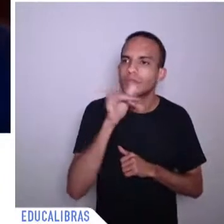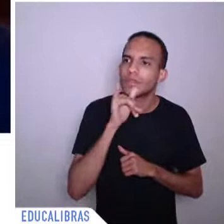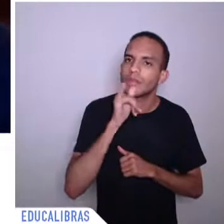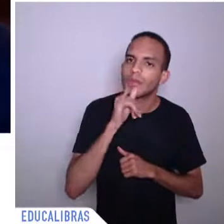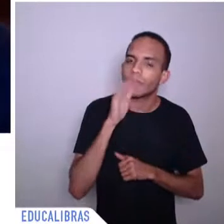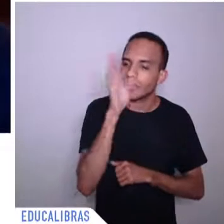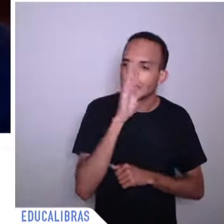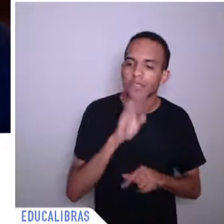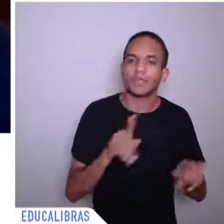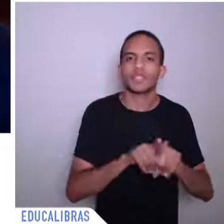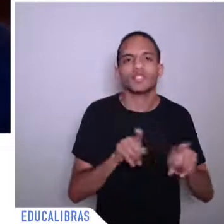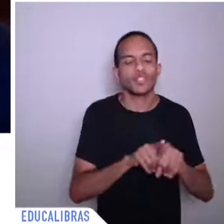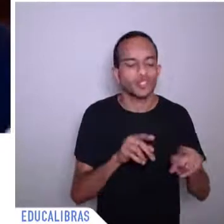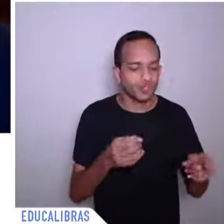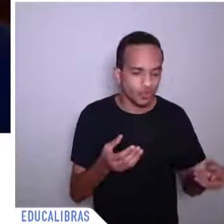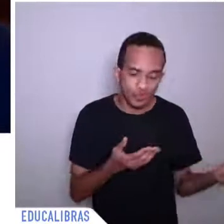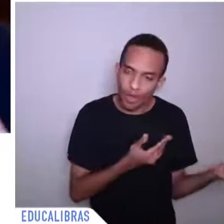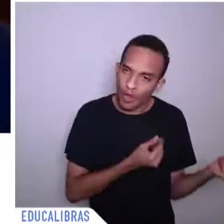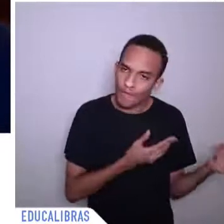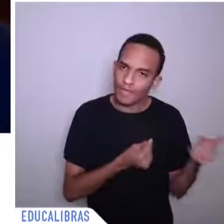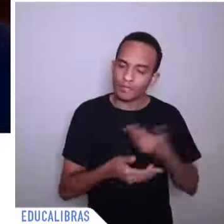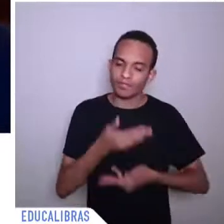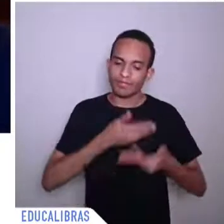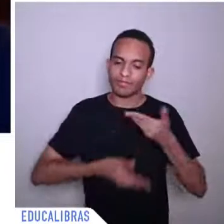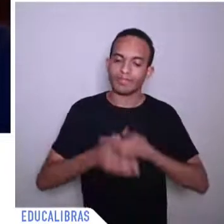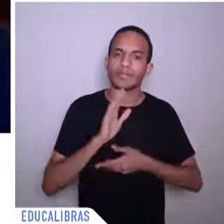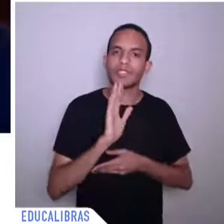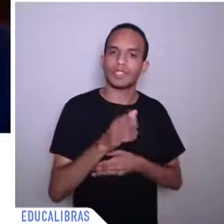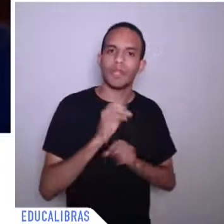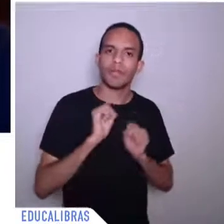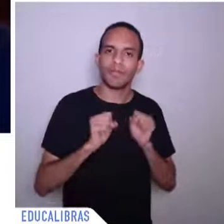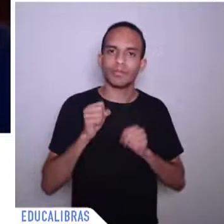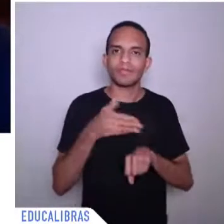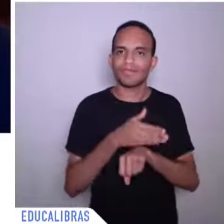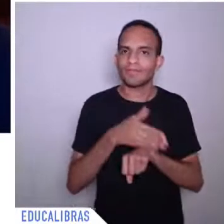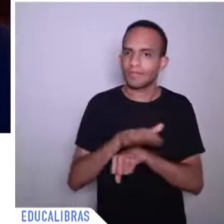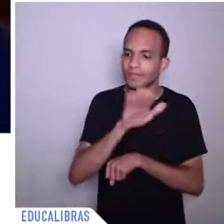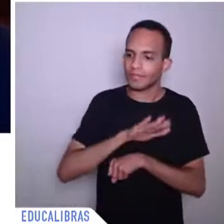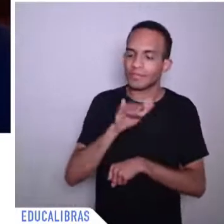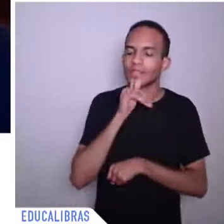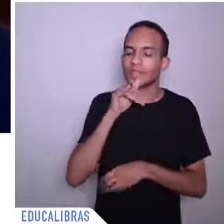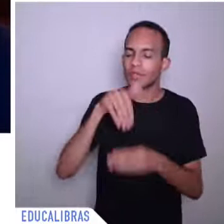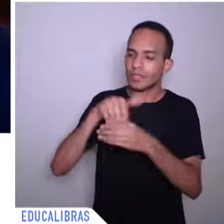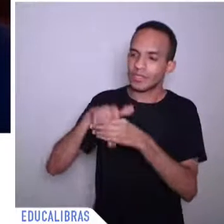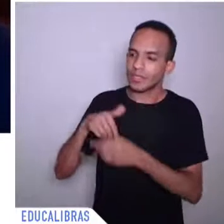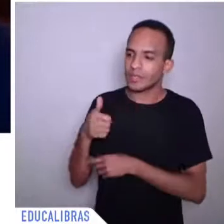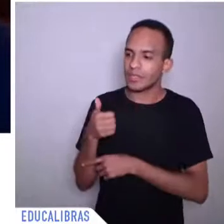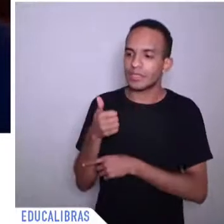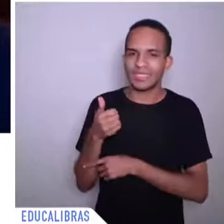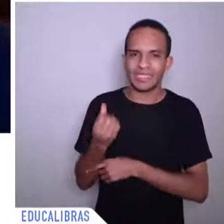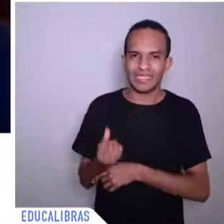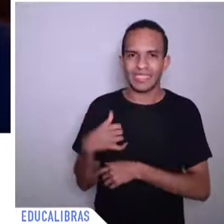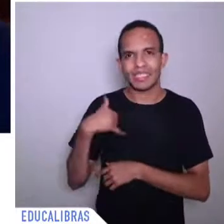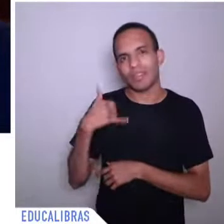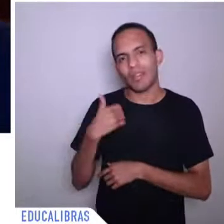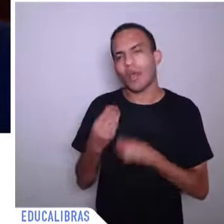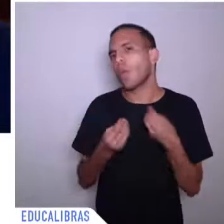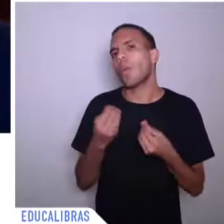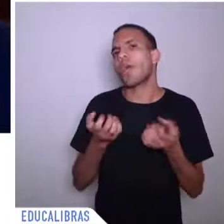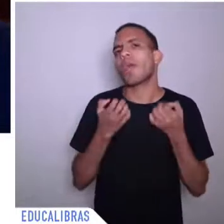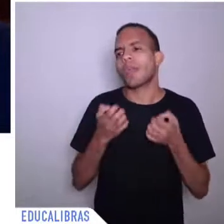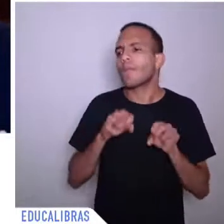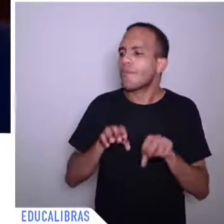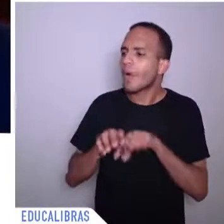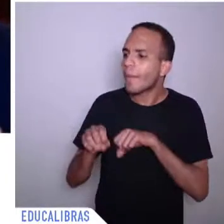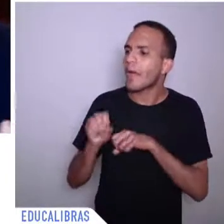next generation of Brazilians and young people who could participate in elections at the age of